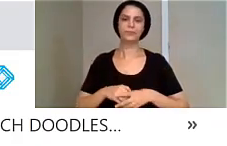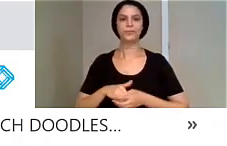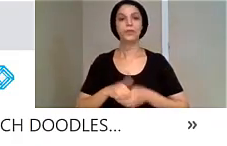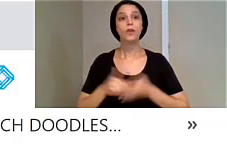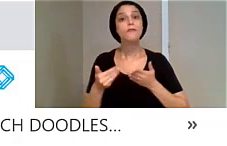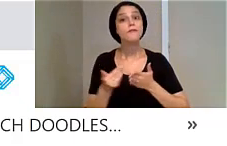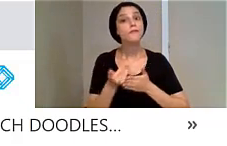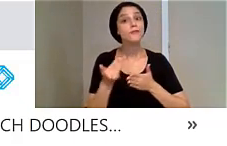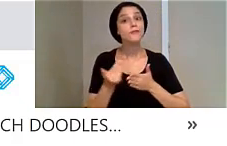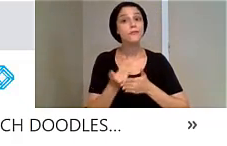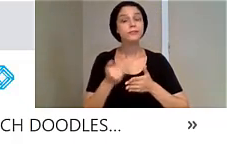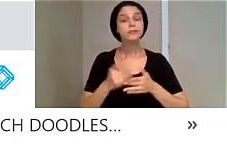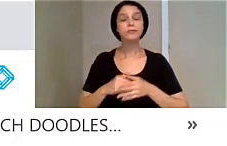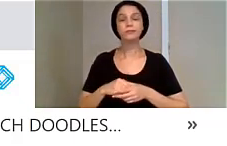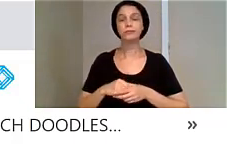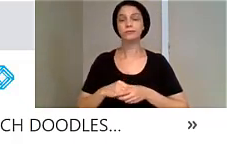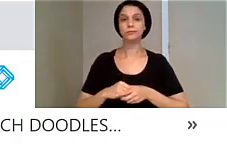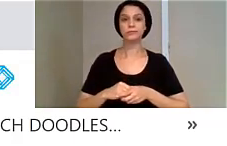Refresh.